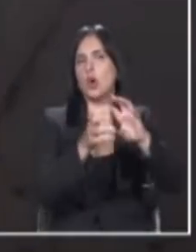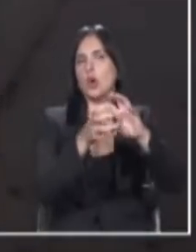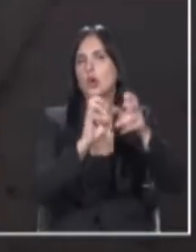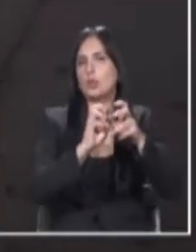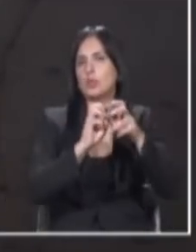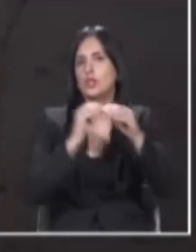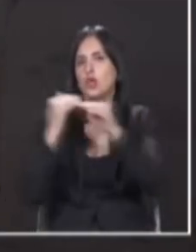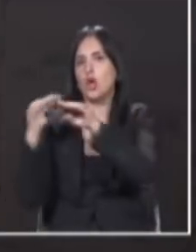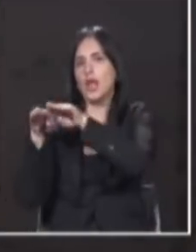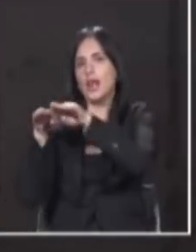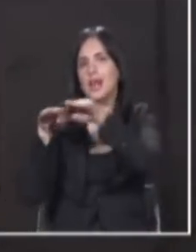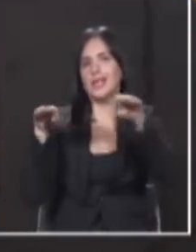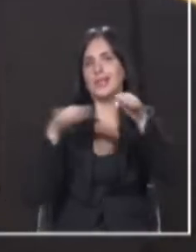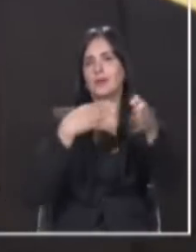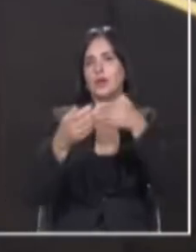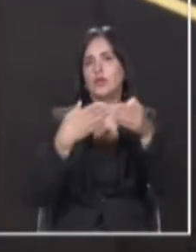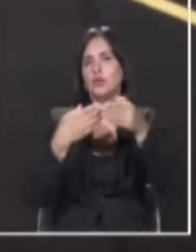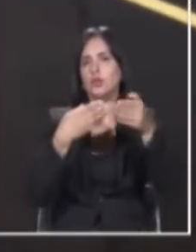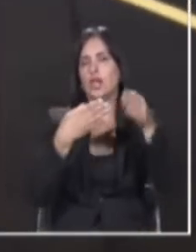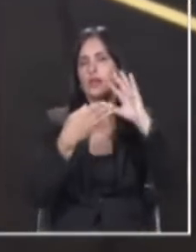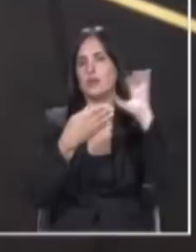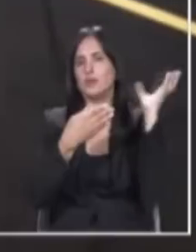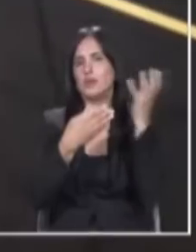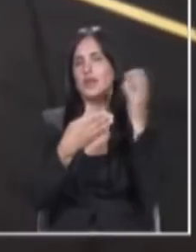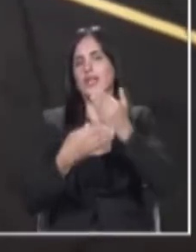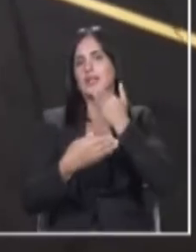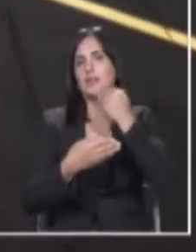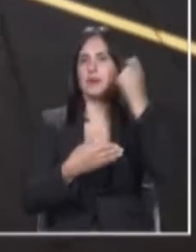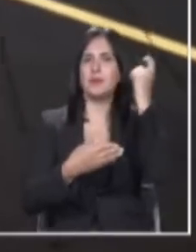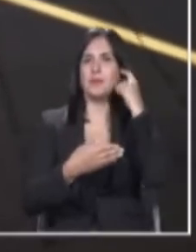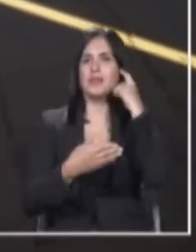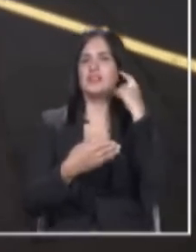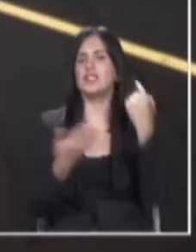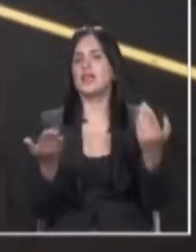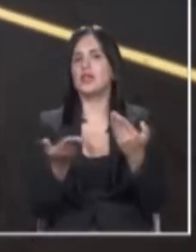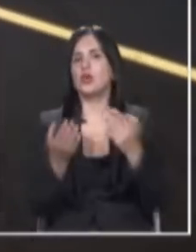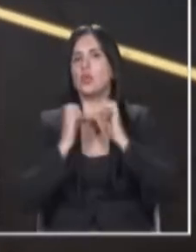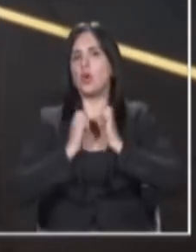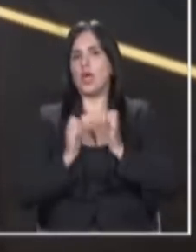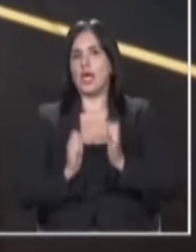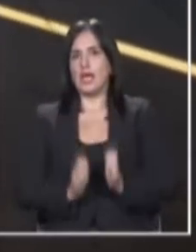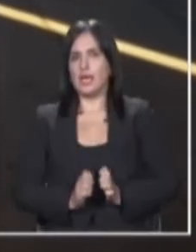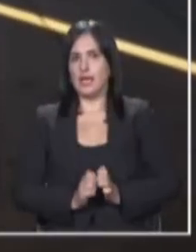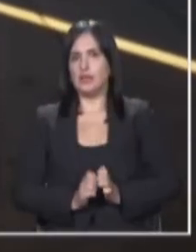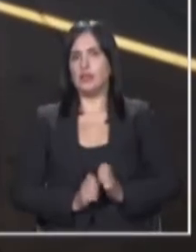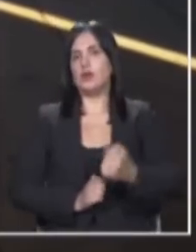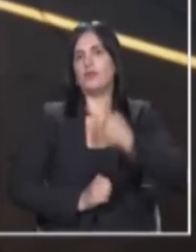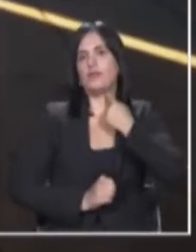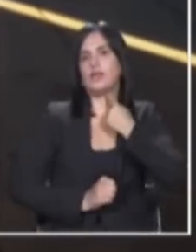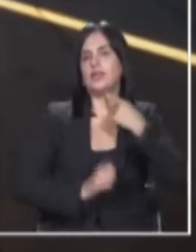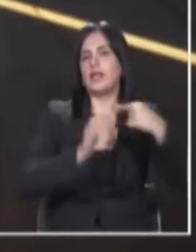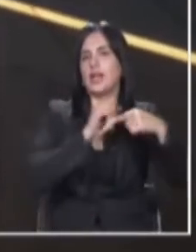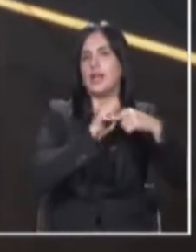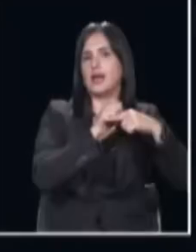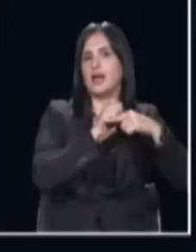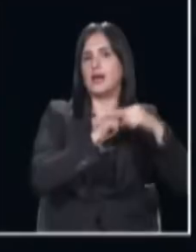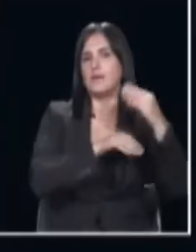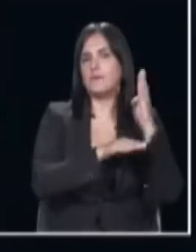we should also be mindful of the ethical implications of altering our biology and consider the impacts may have in future Generations